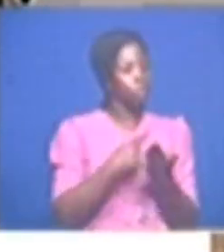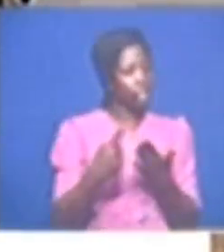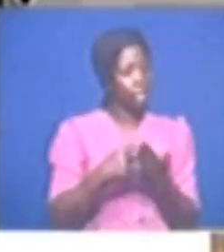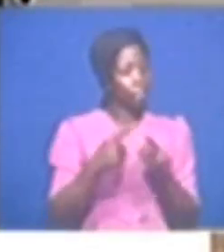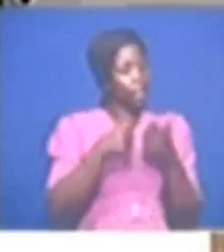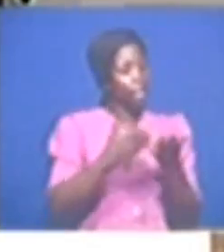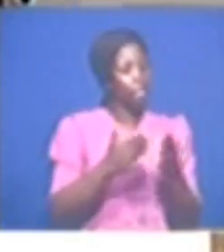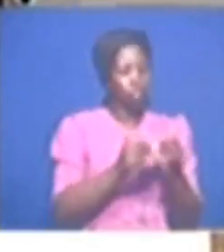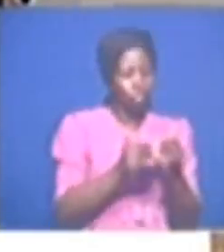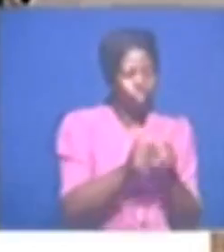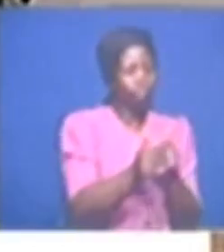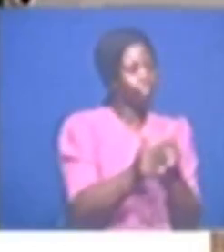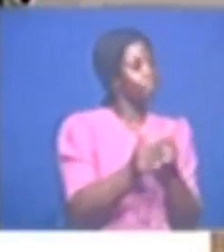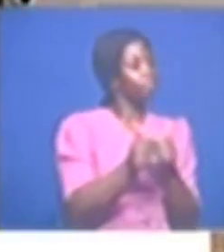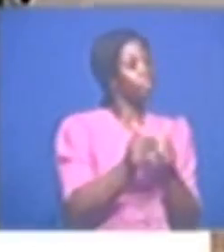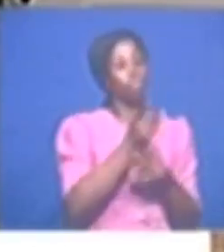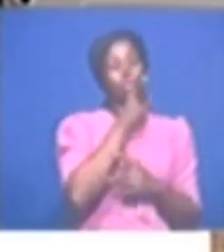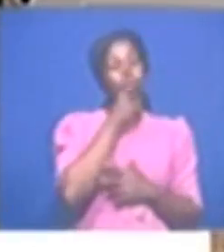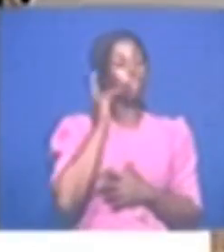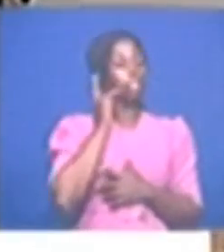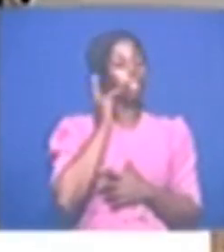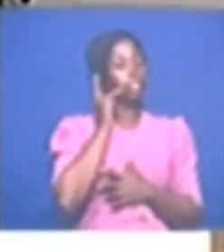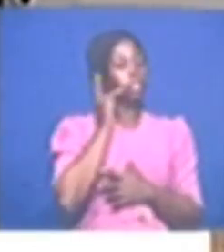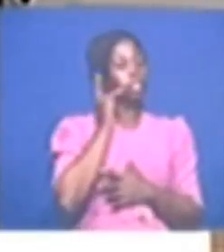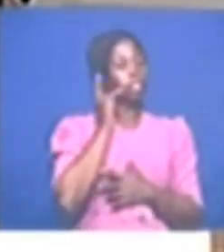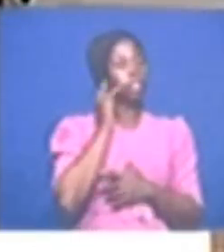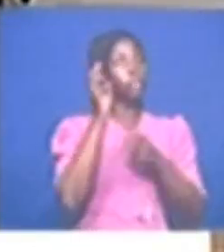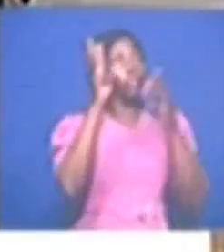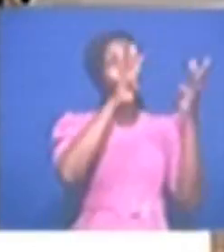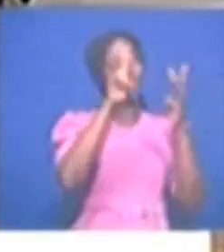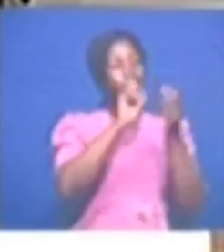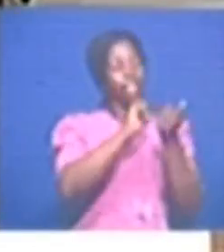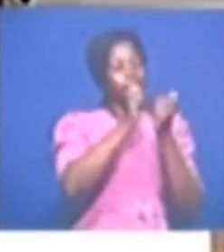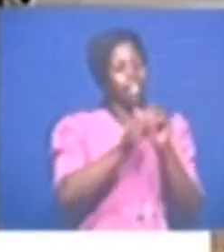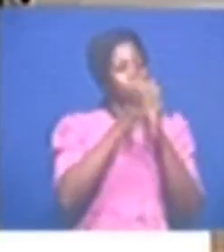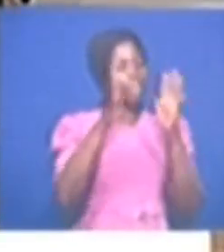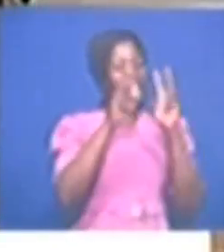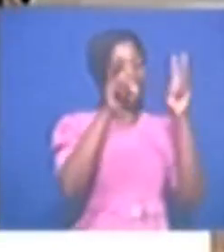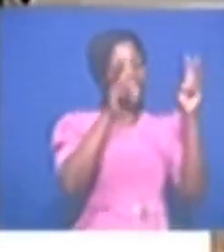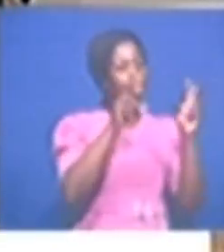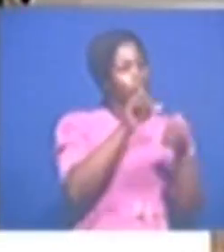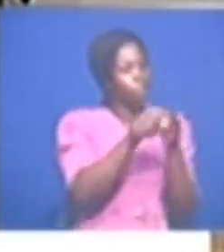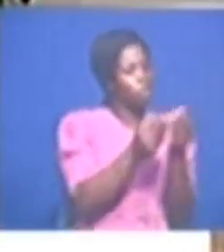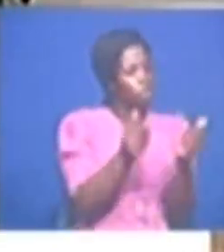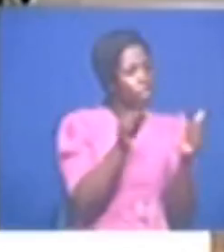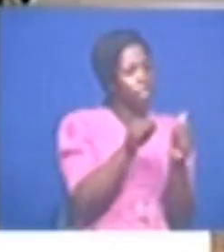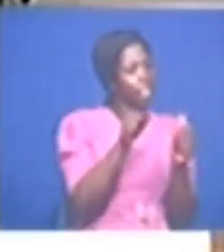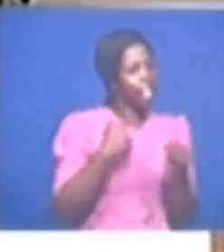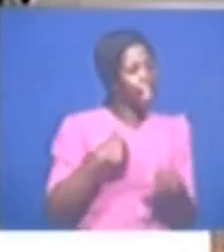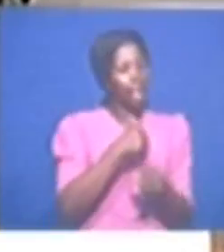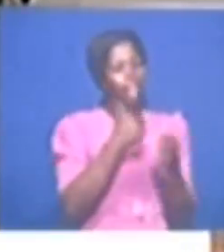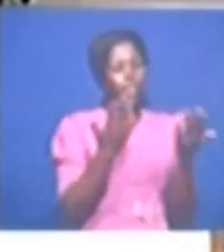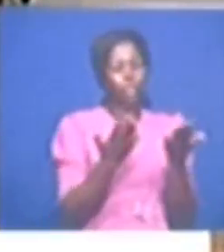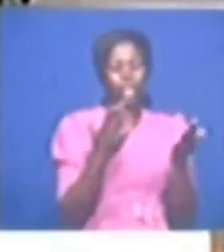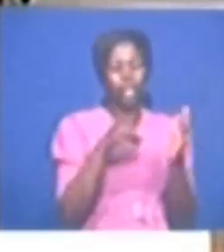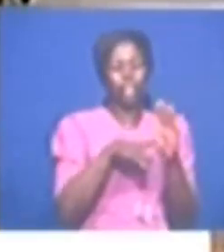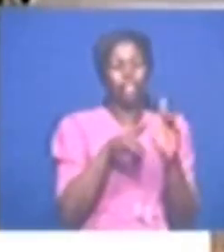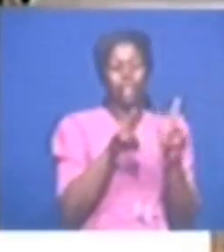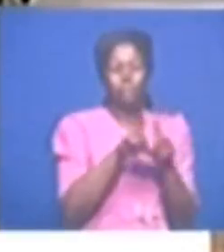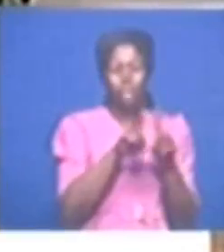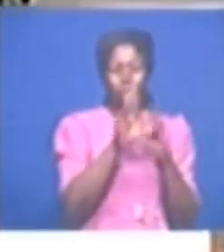drought. Obviously, the climate change is a big issue. In terms of addressing it, where do you think we are as a country? I